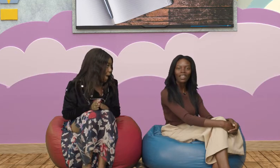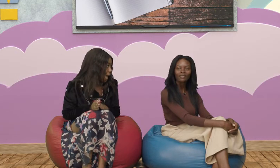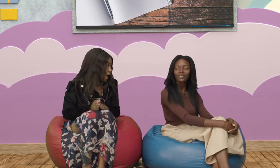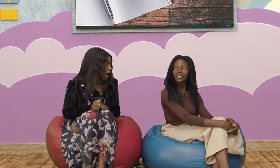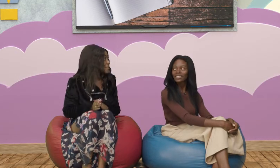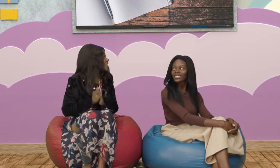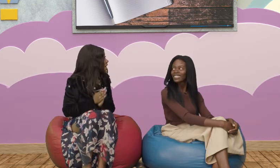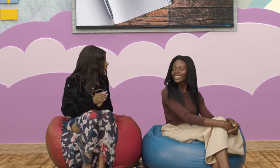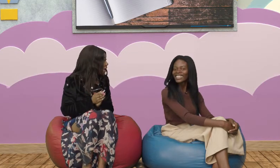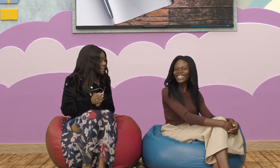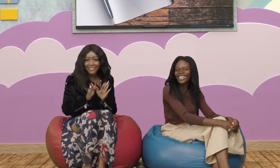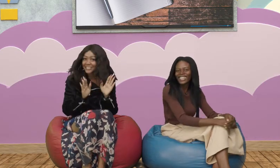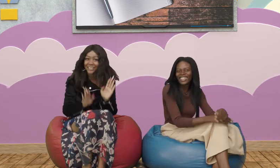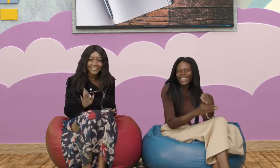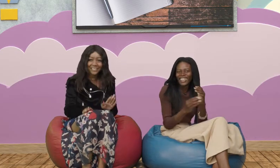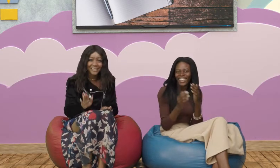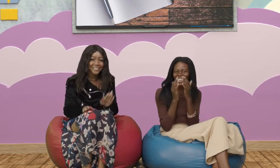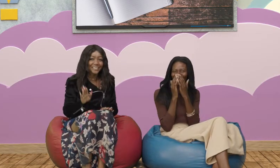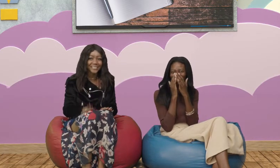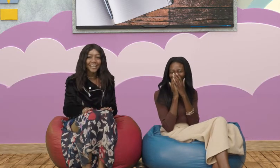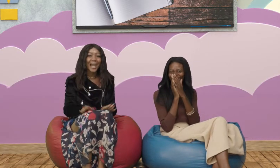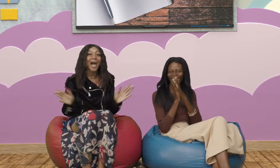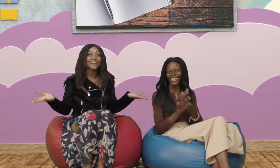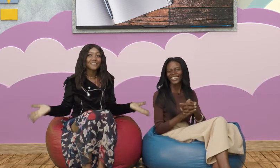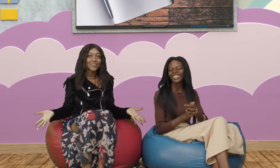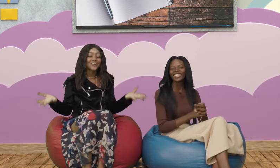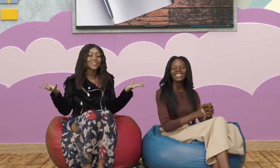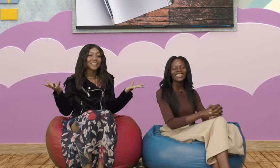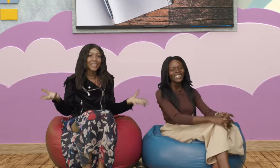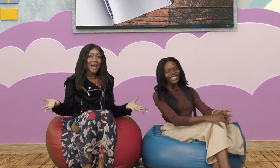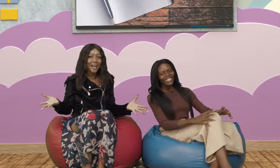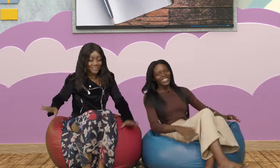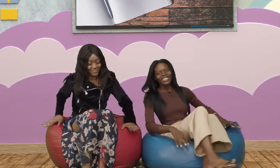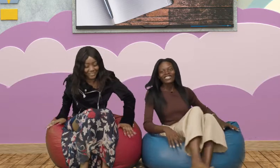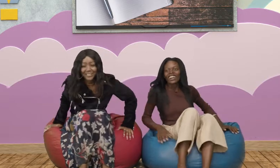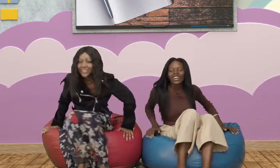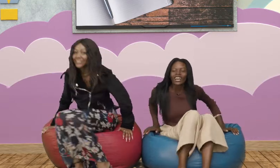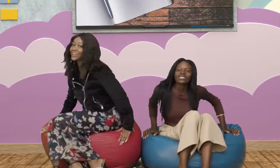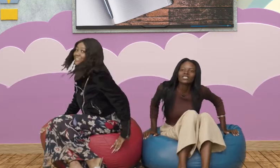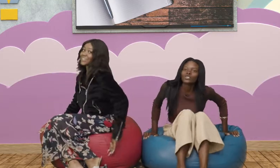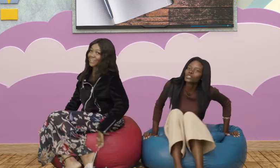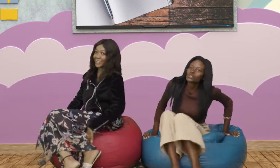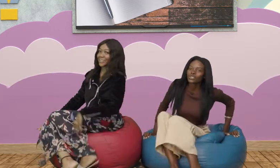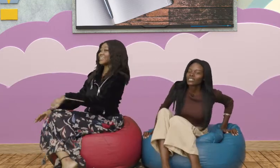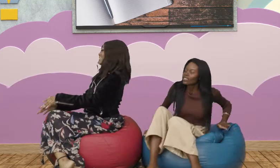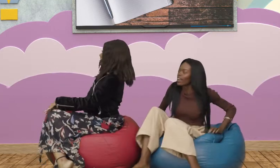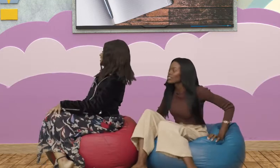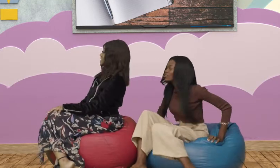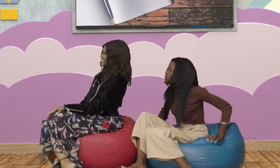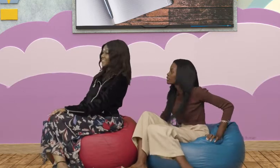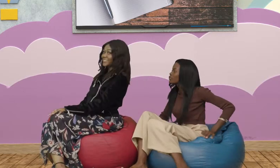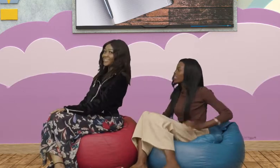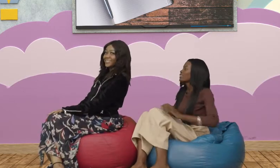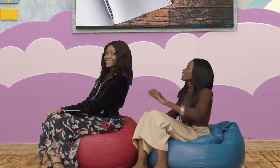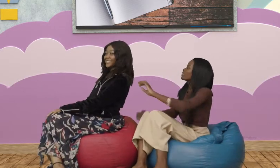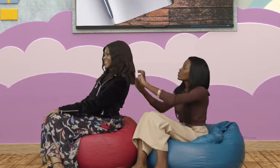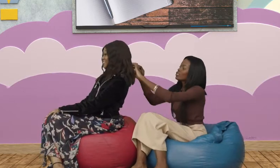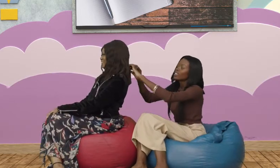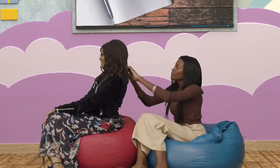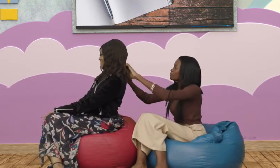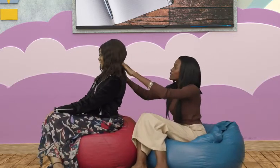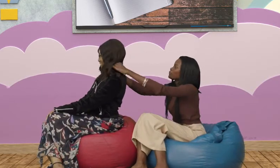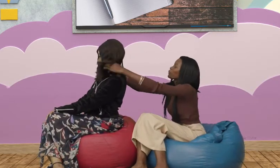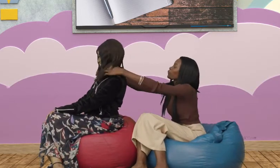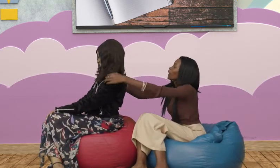Love. Yes! I wrote love. Oh wow, Your turn. I knew you would write that because you love